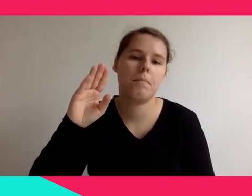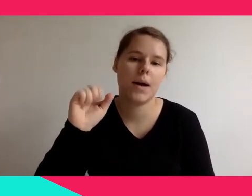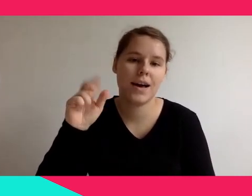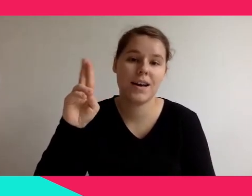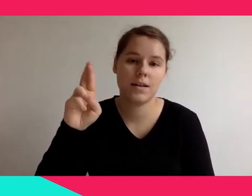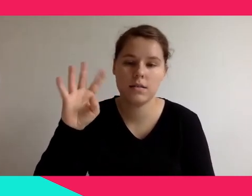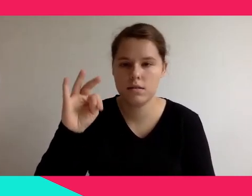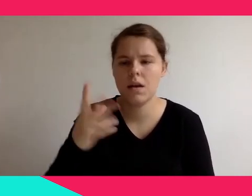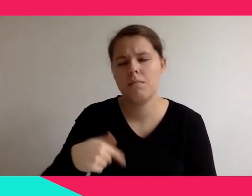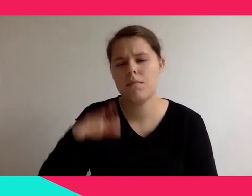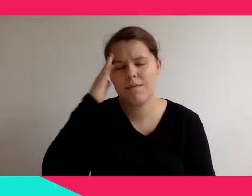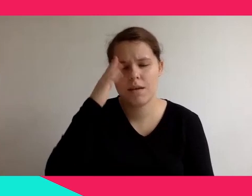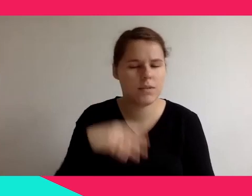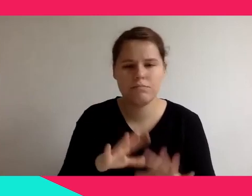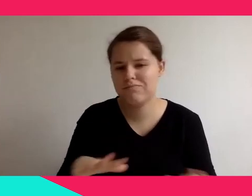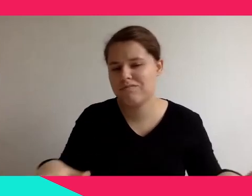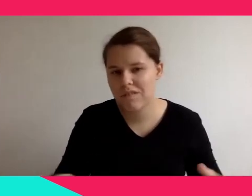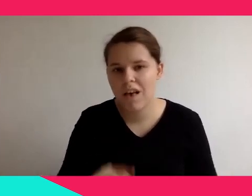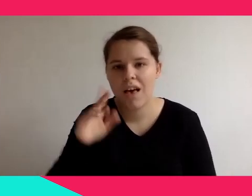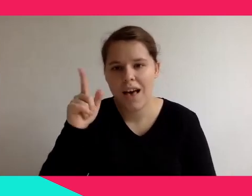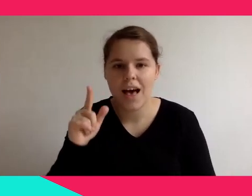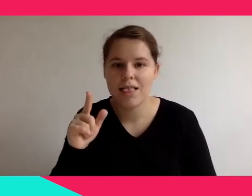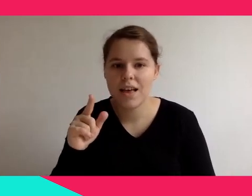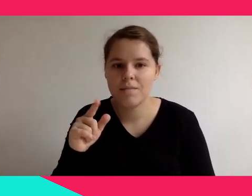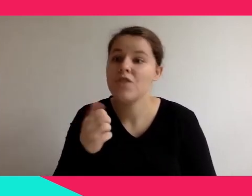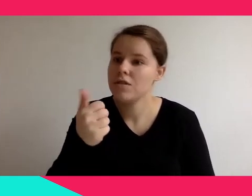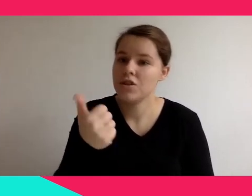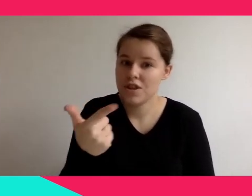about him. There is, for instance, the Getty